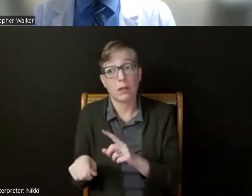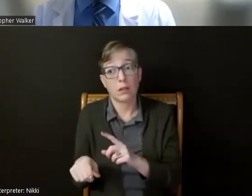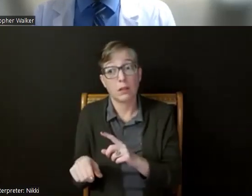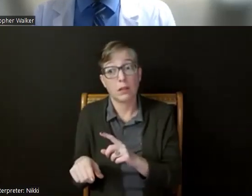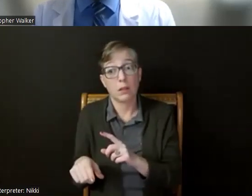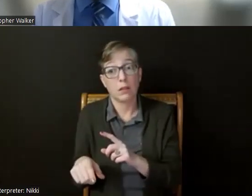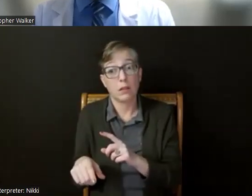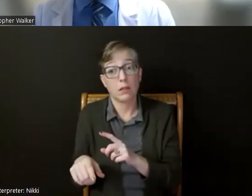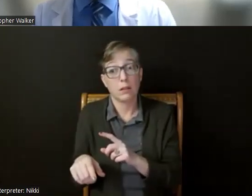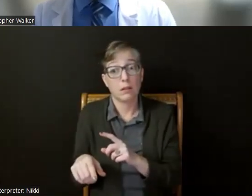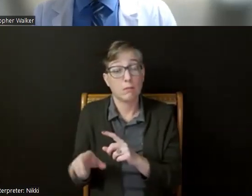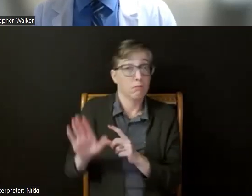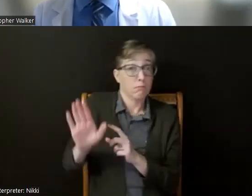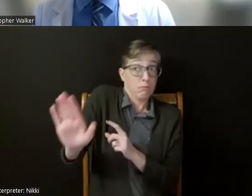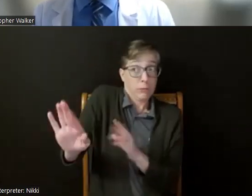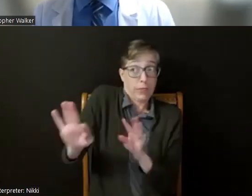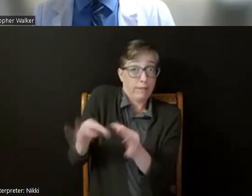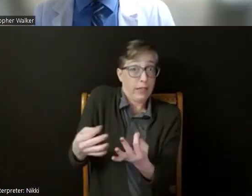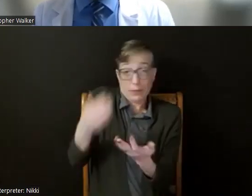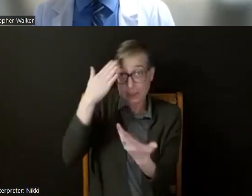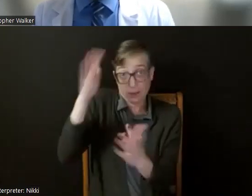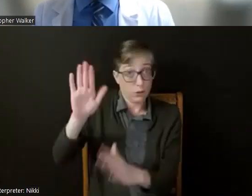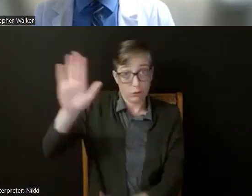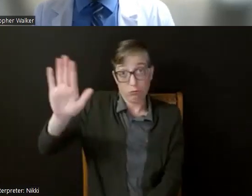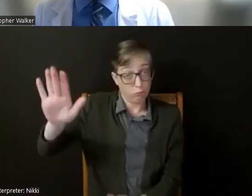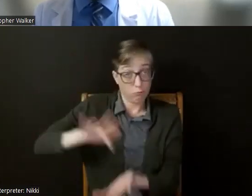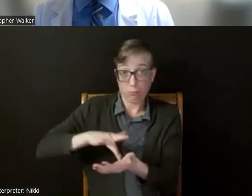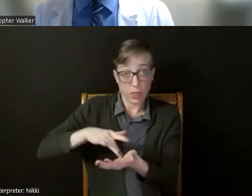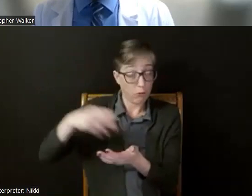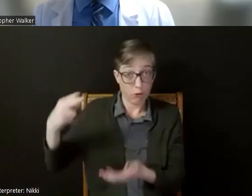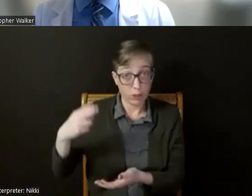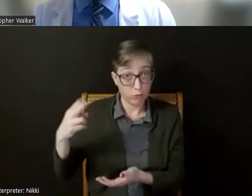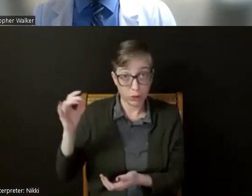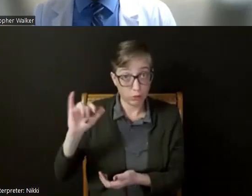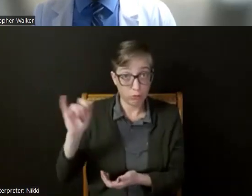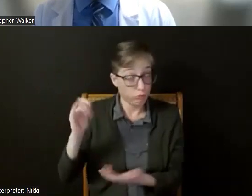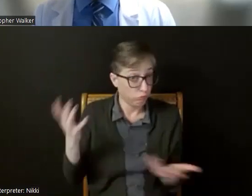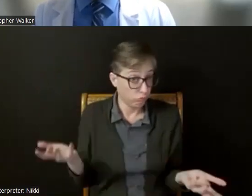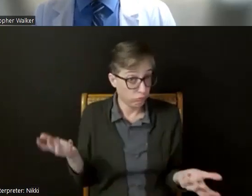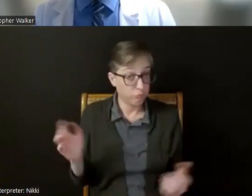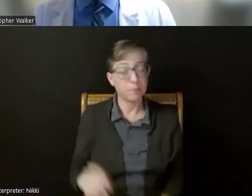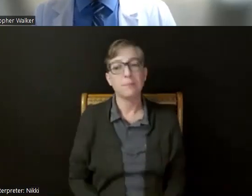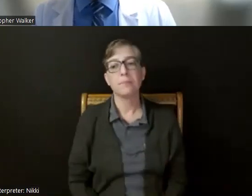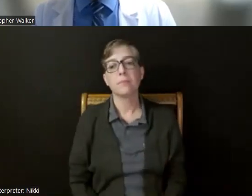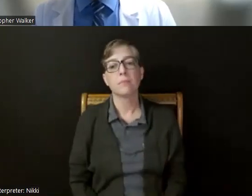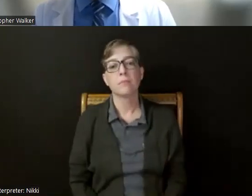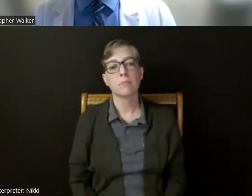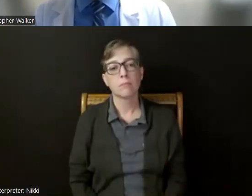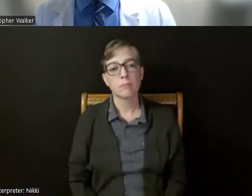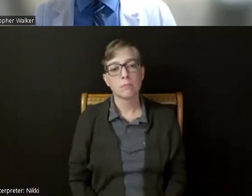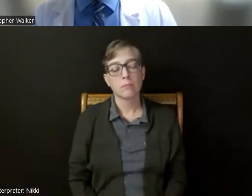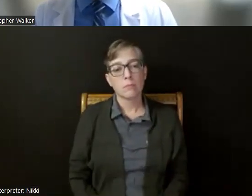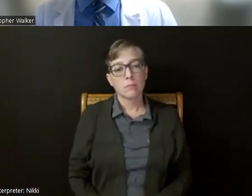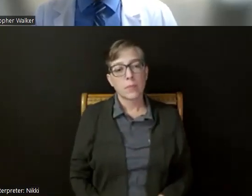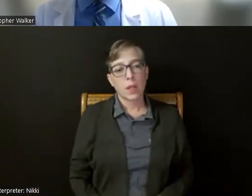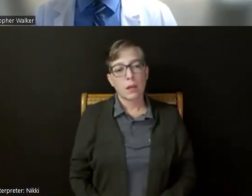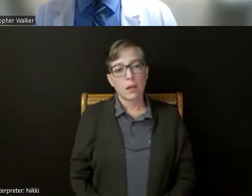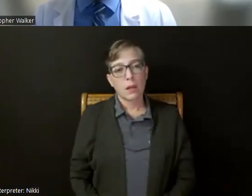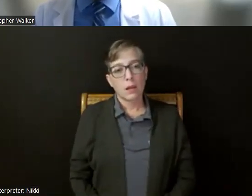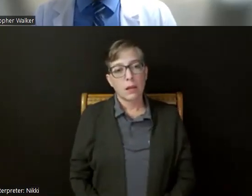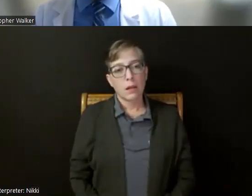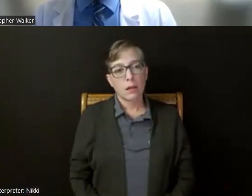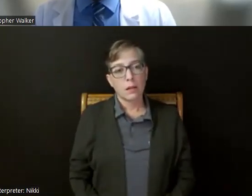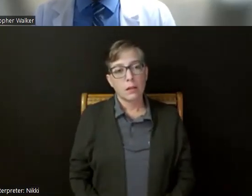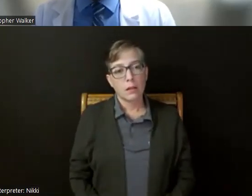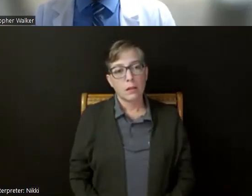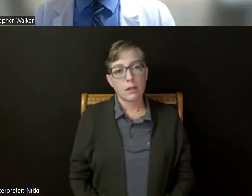member doesn't know their medical history, so on and so forth. And then other people, it's just a matter of just